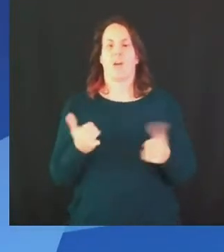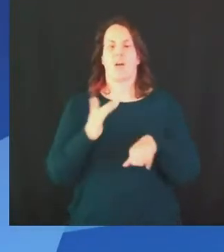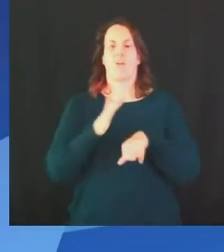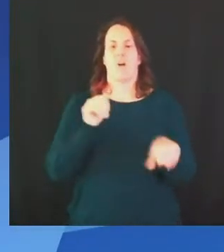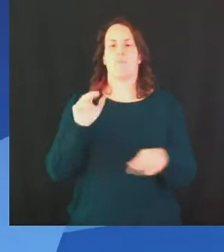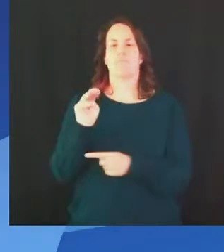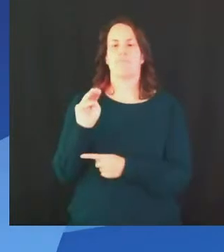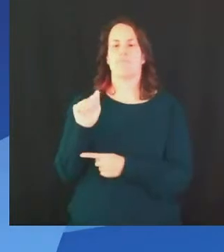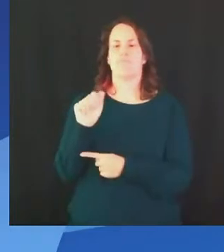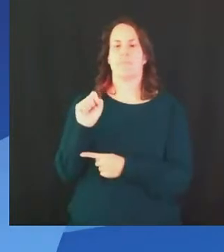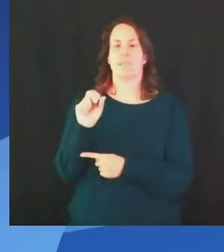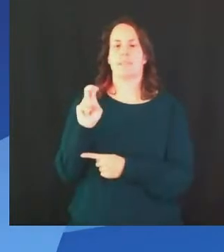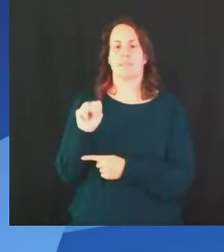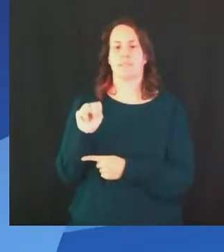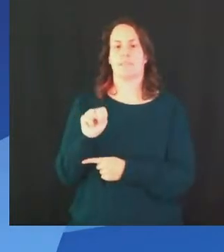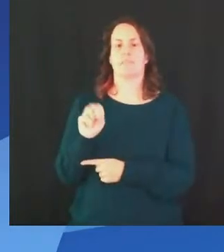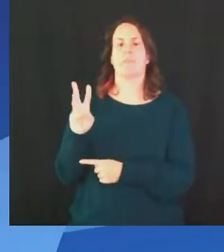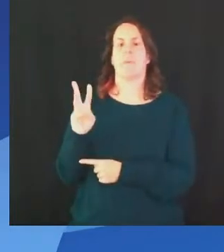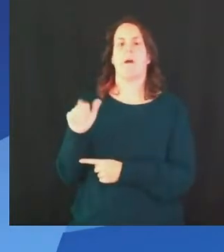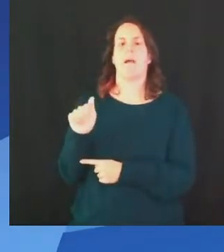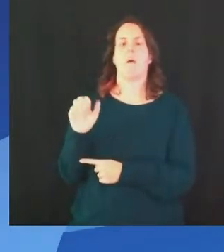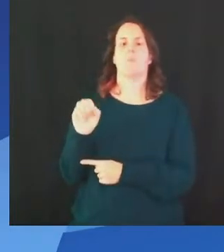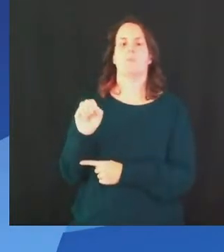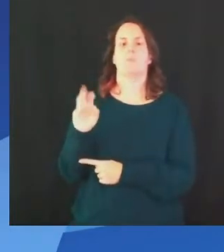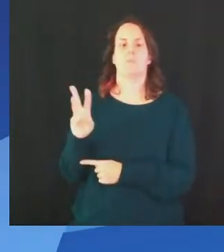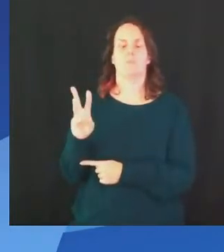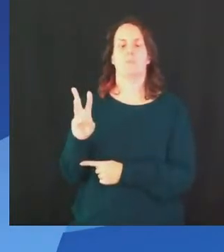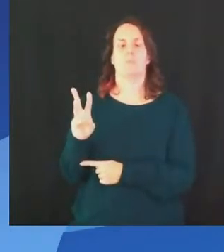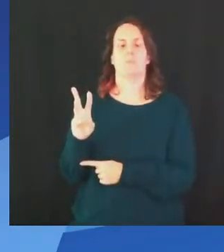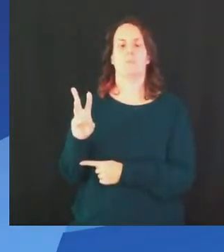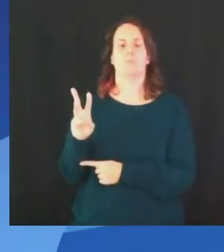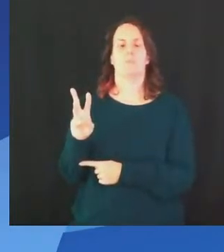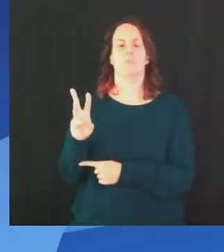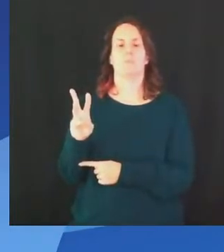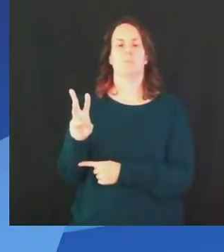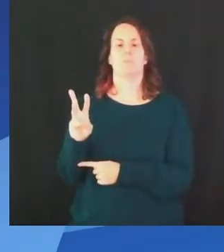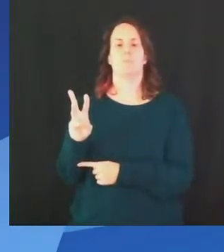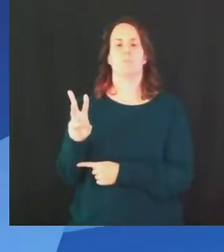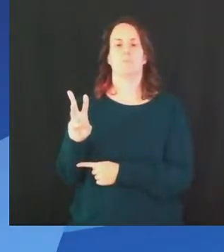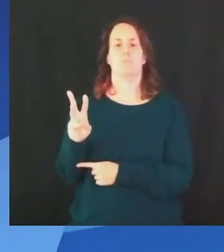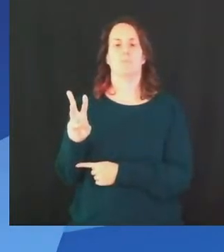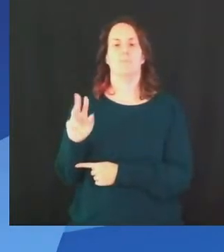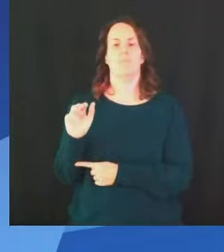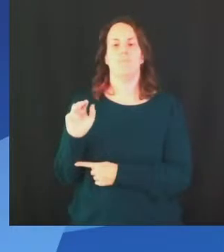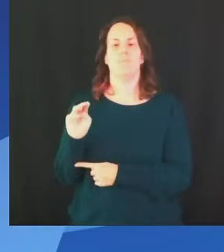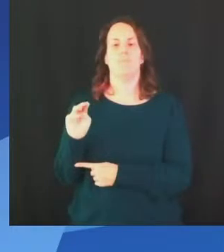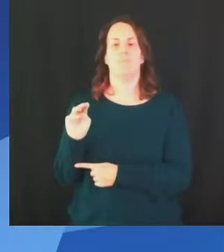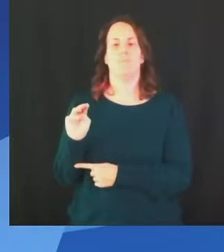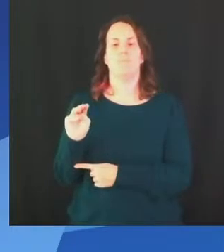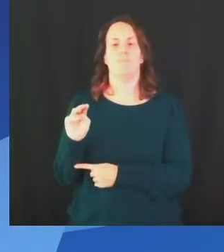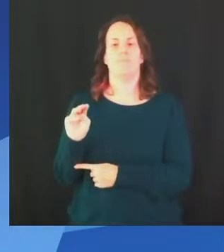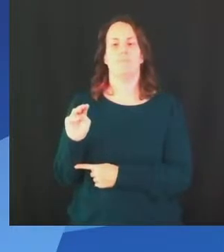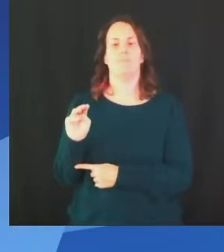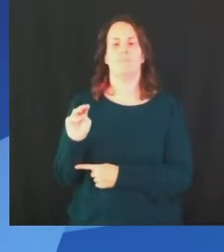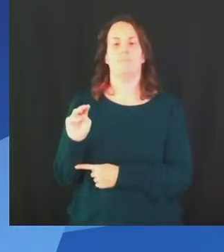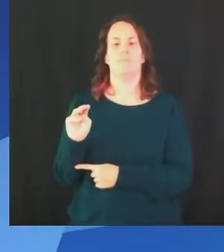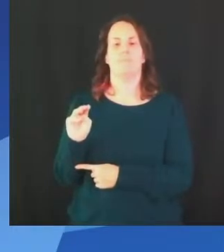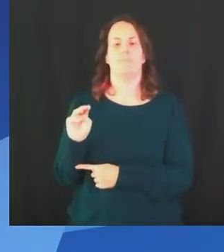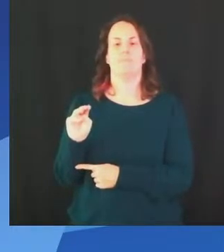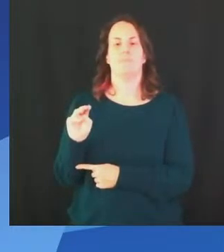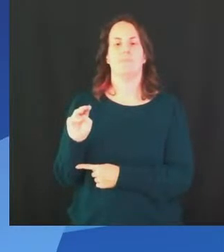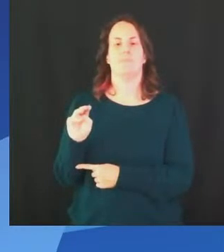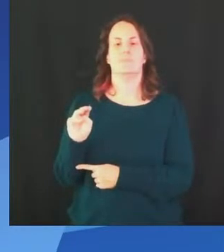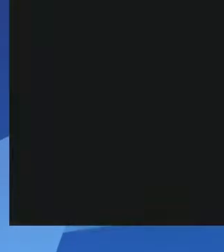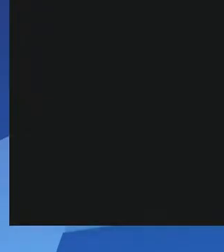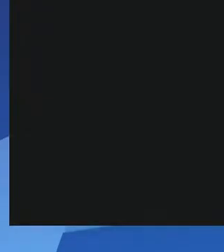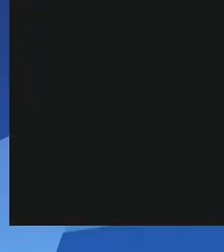Hi, this is Natalie Sapila from WAOW Information. I just had a really quick question. How many total